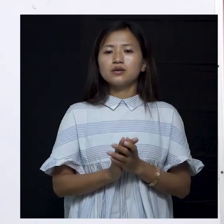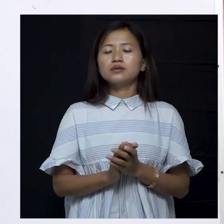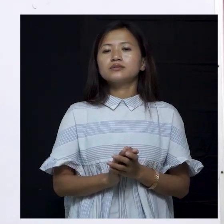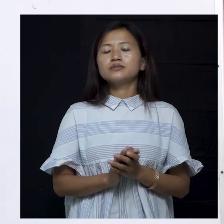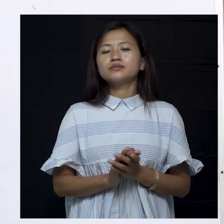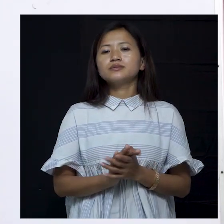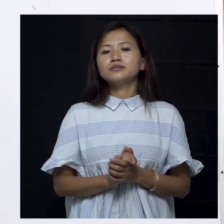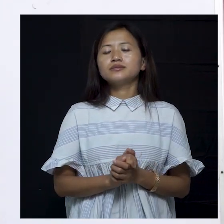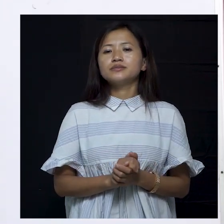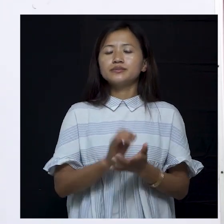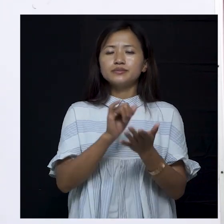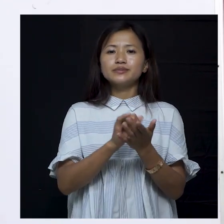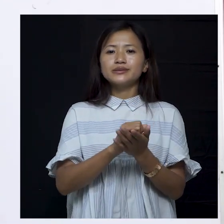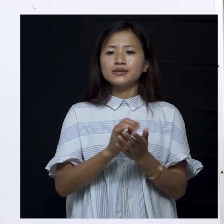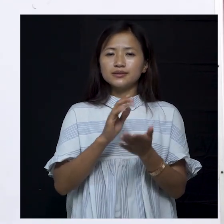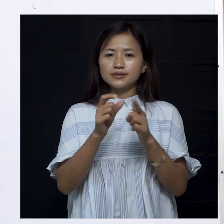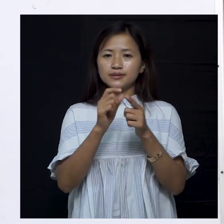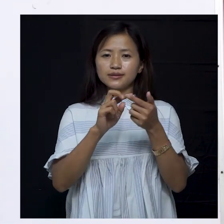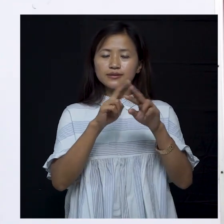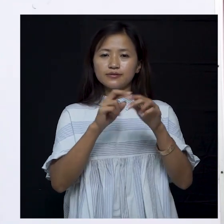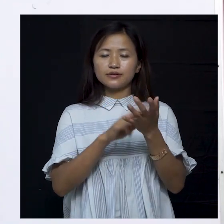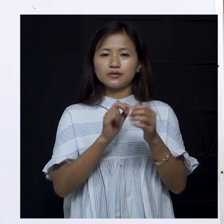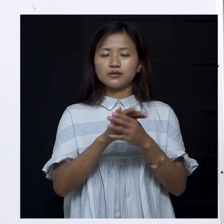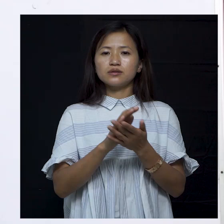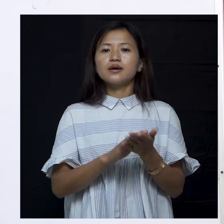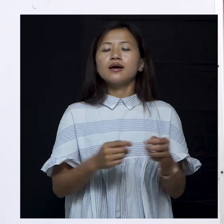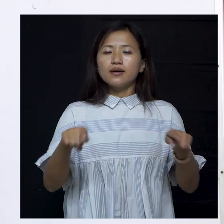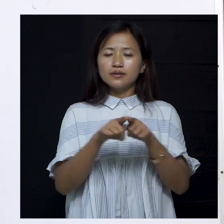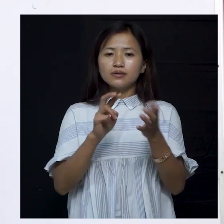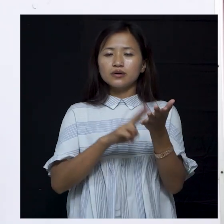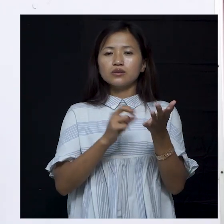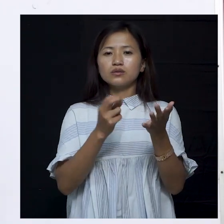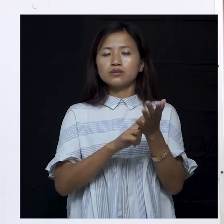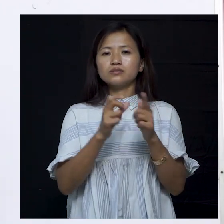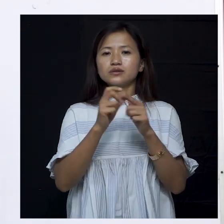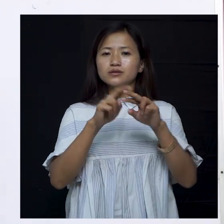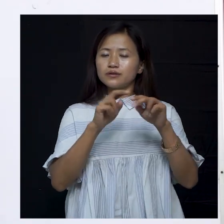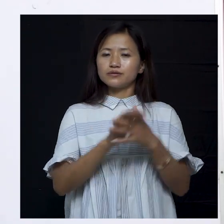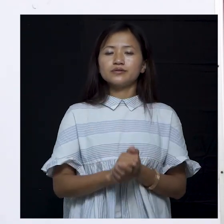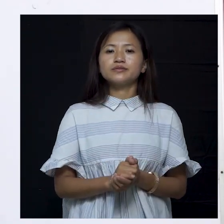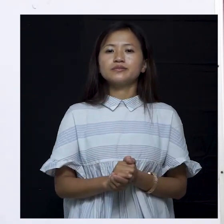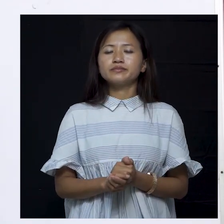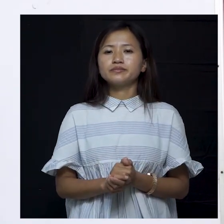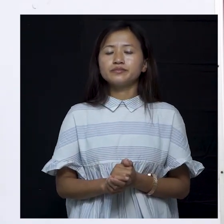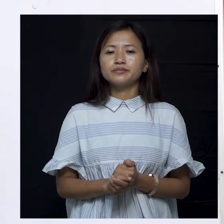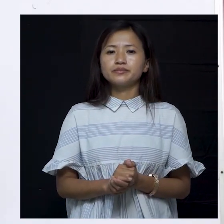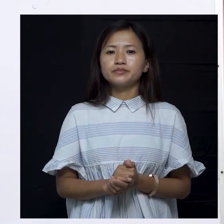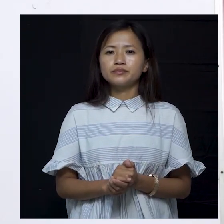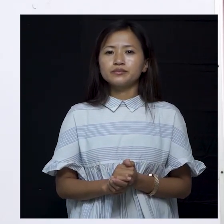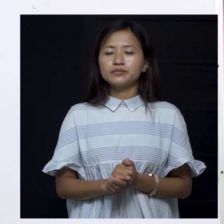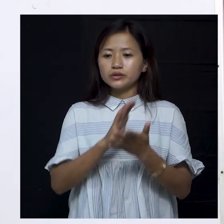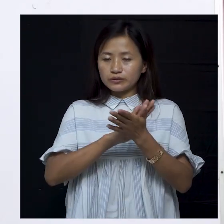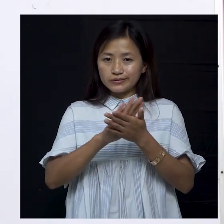incomplete. So that is a defining and a non-defining clause, okay? I hope you are clear with that. Once more, in